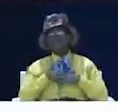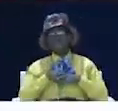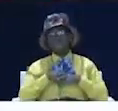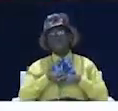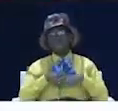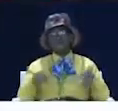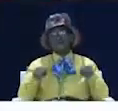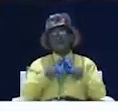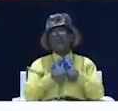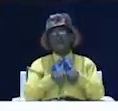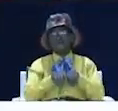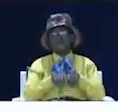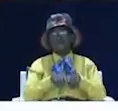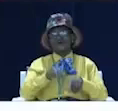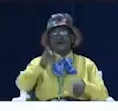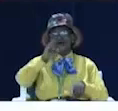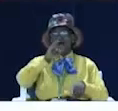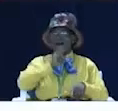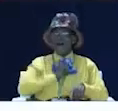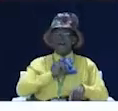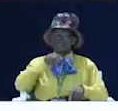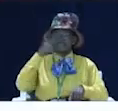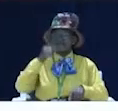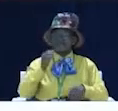So I said amen,